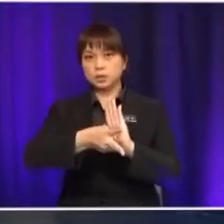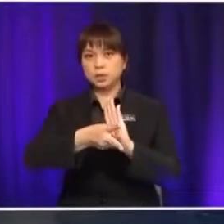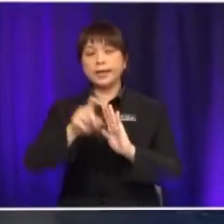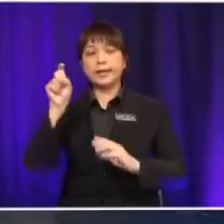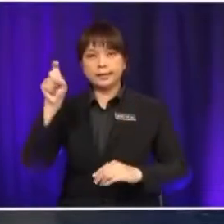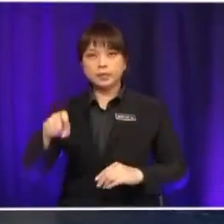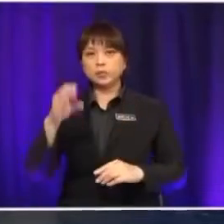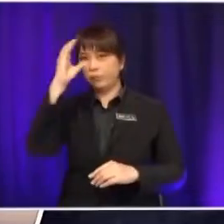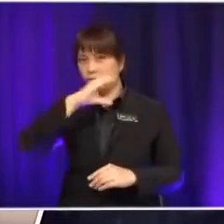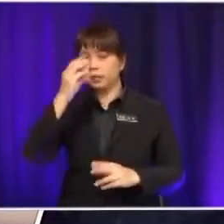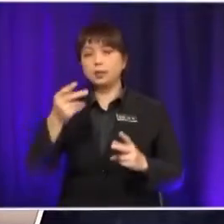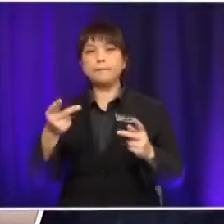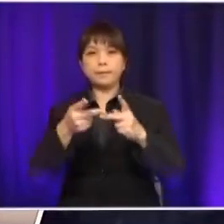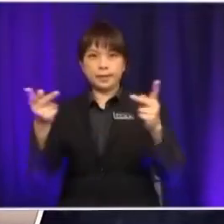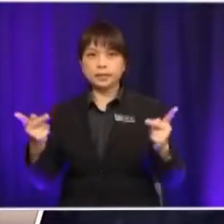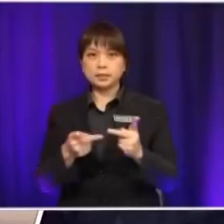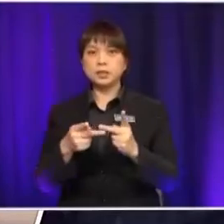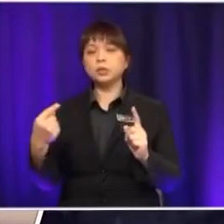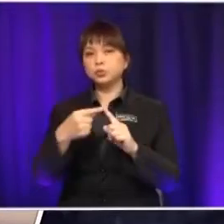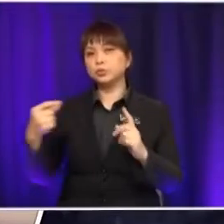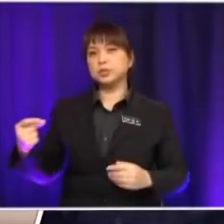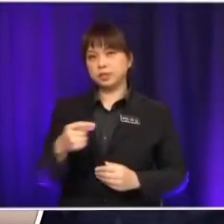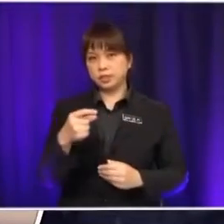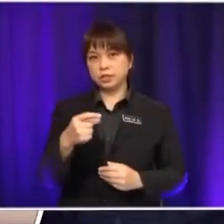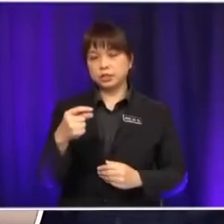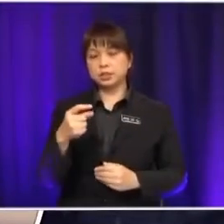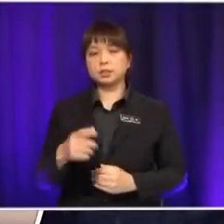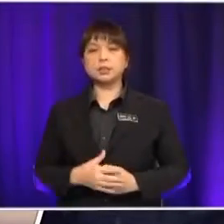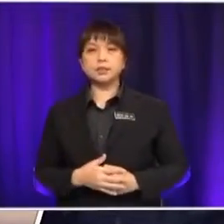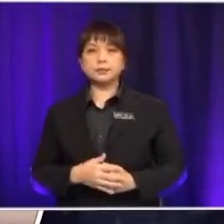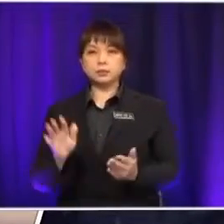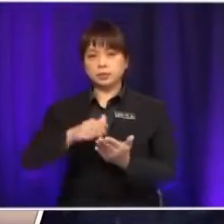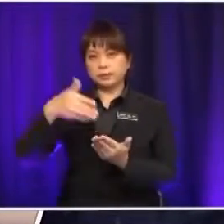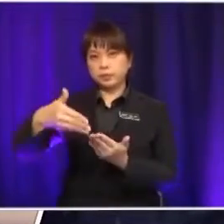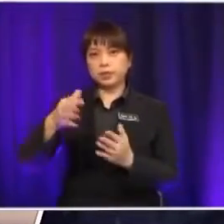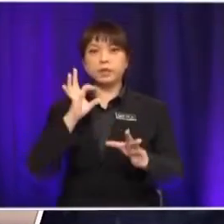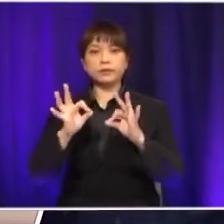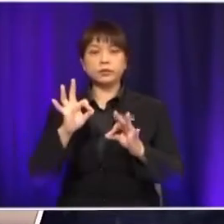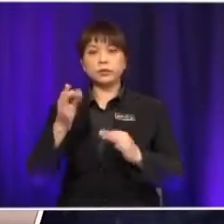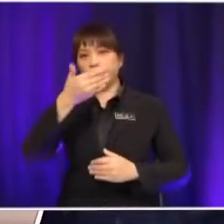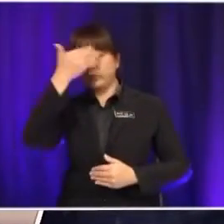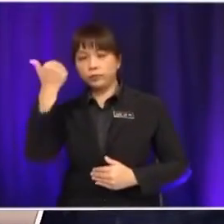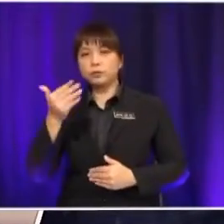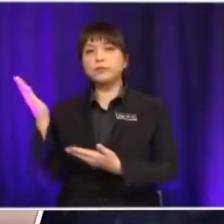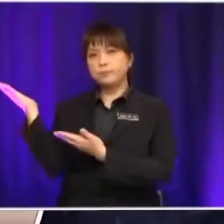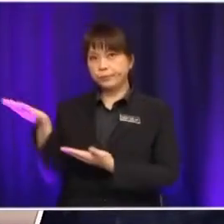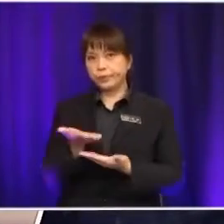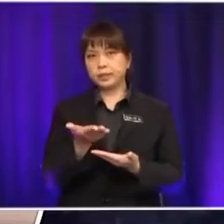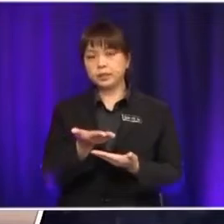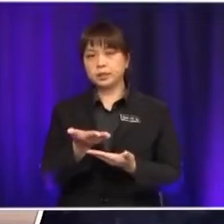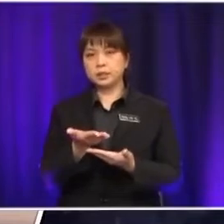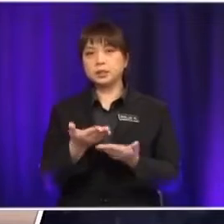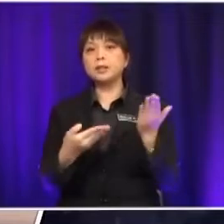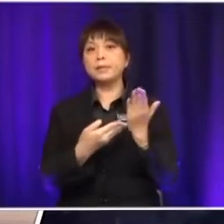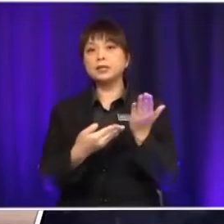would actually be... to charge your laptop. Yeah. And then if you don't have the place to charge, or if you even forget your charger, then it'll just be